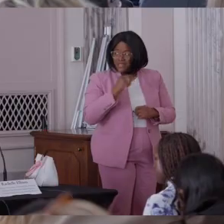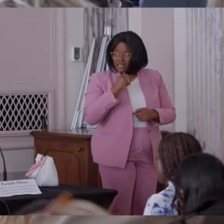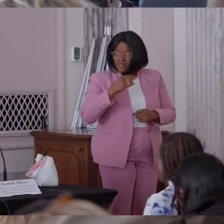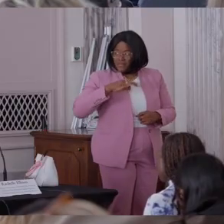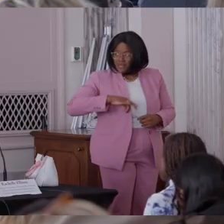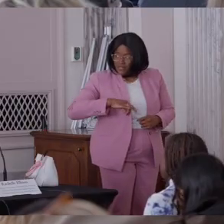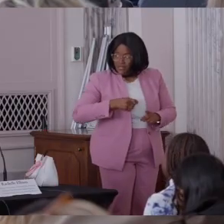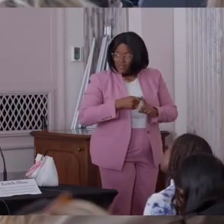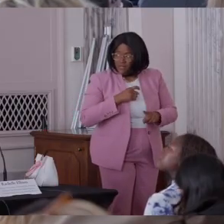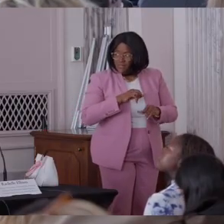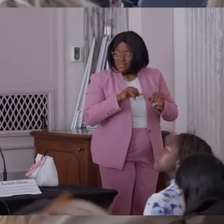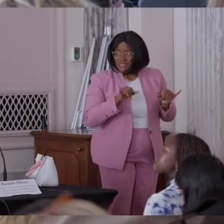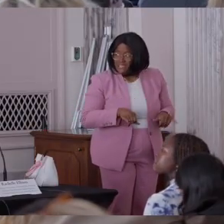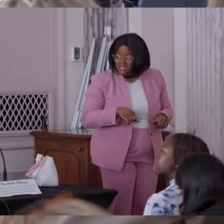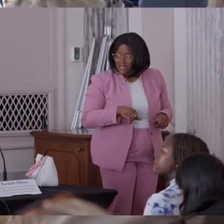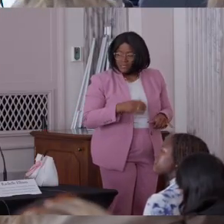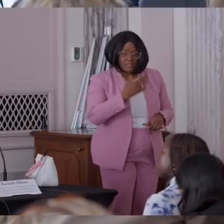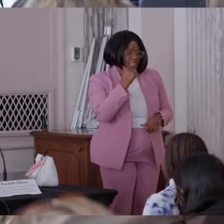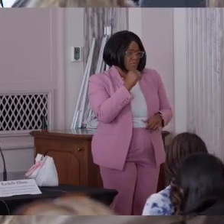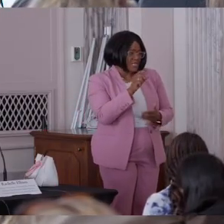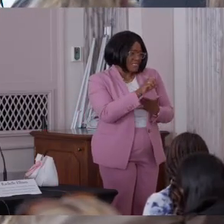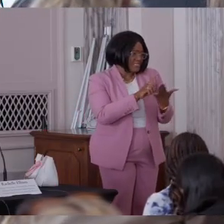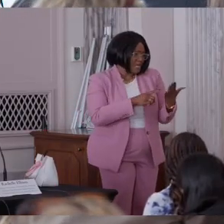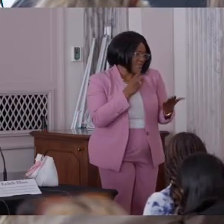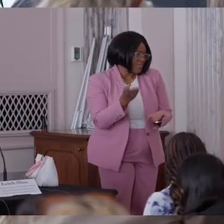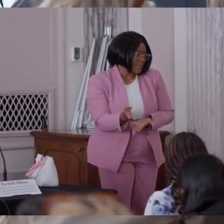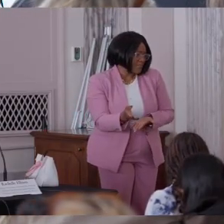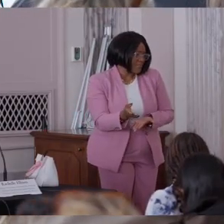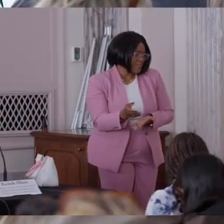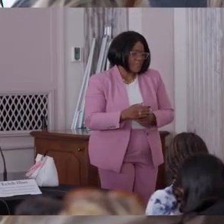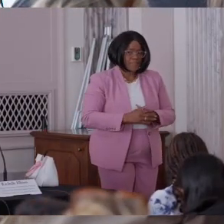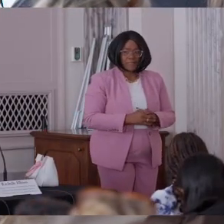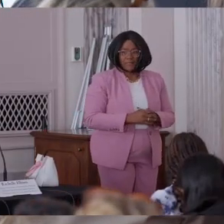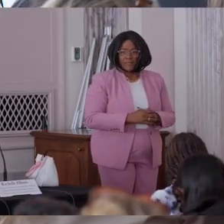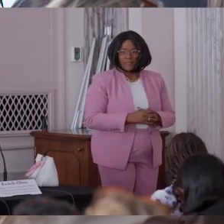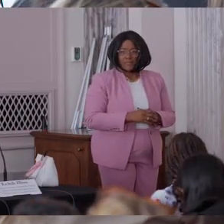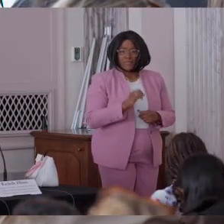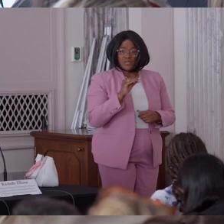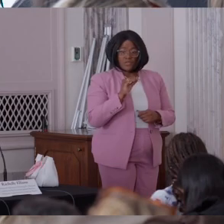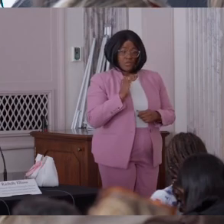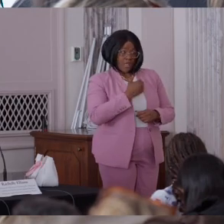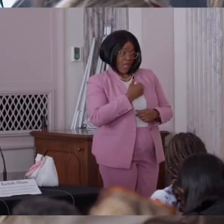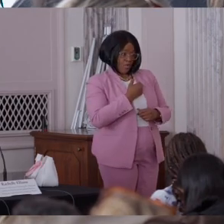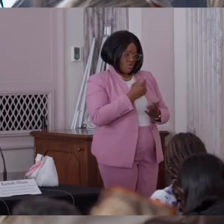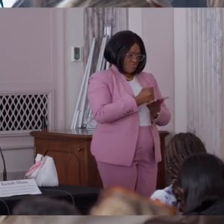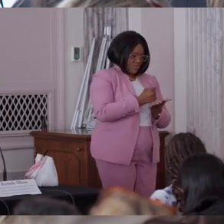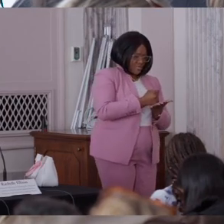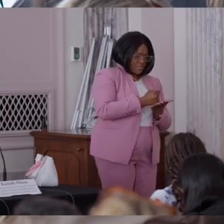benefited from the system because it wasn't designed for them. So with assertive community treatment,